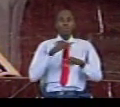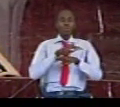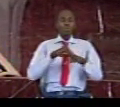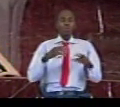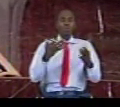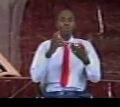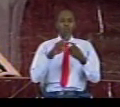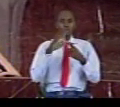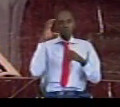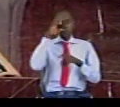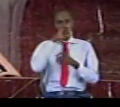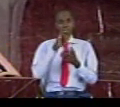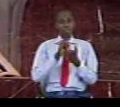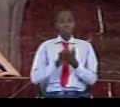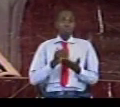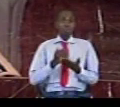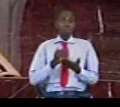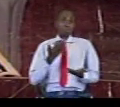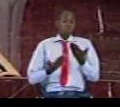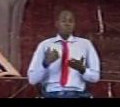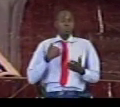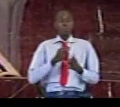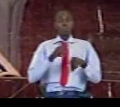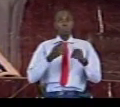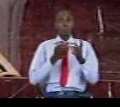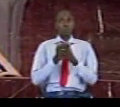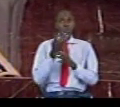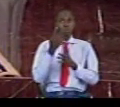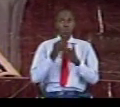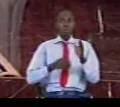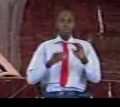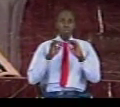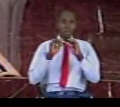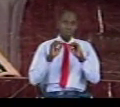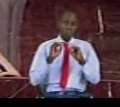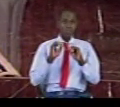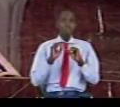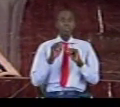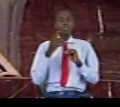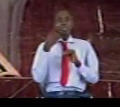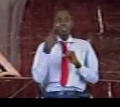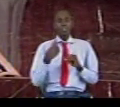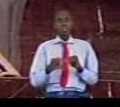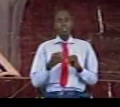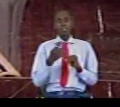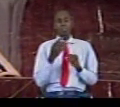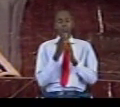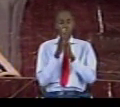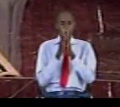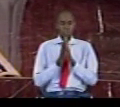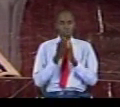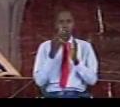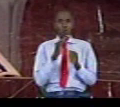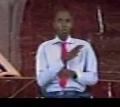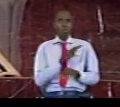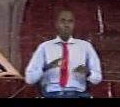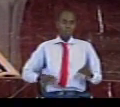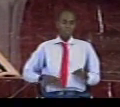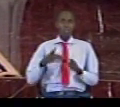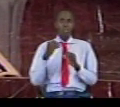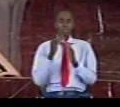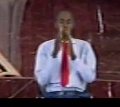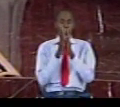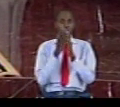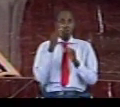even though we've gone through what it teaches on the supplication of Christ, the prayer of Christ, the intercession of Christ,